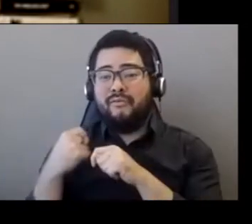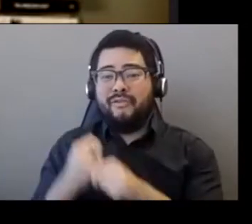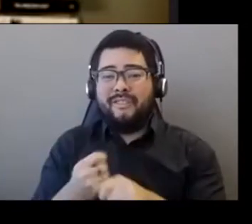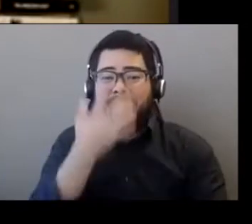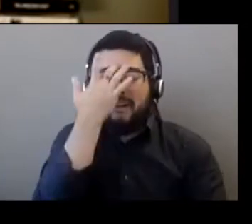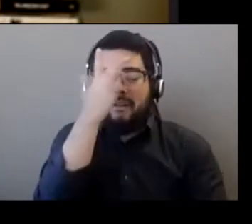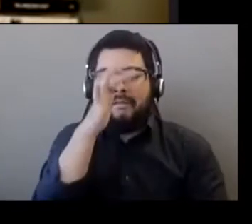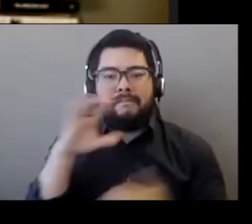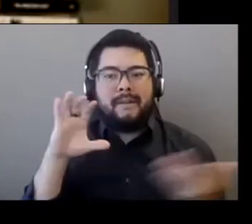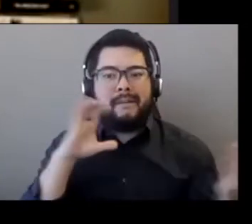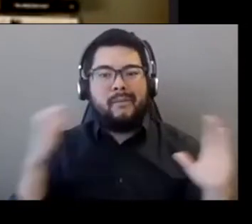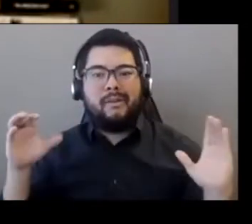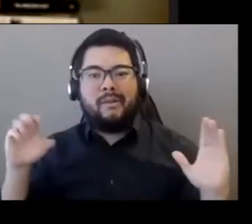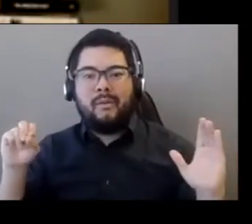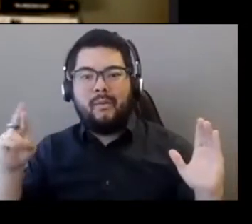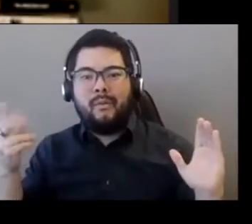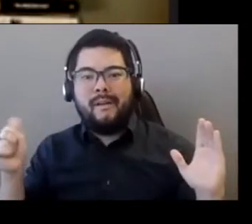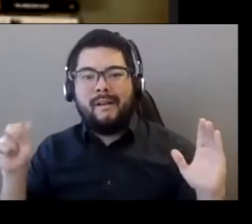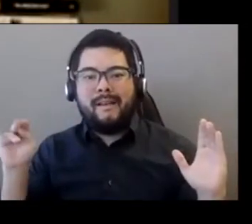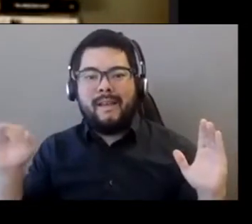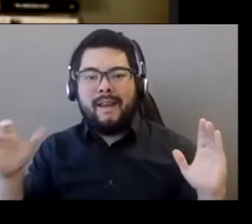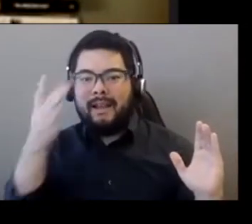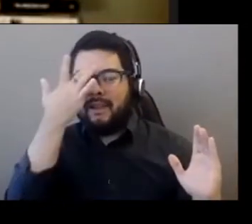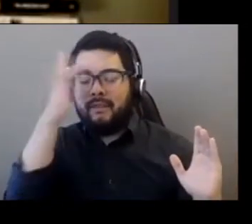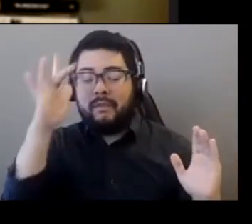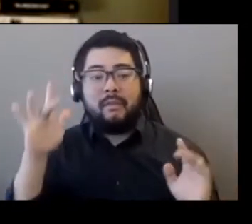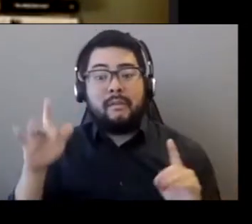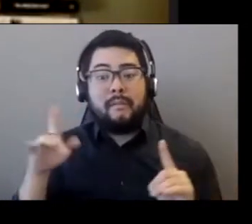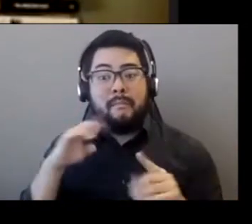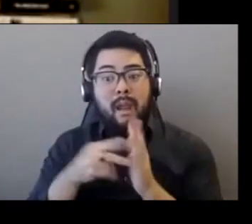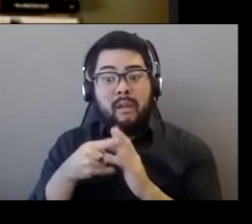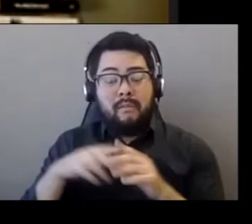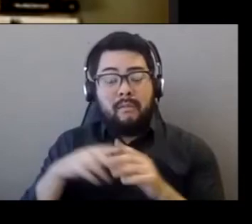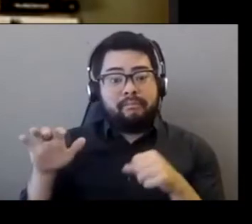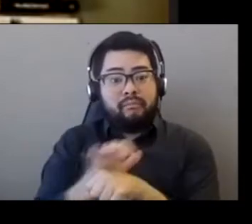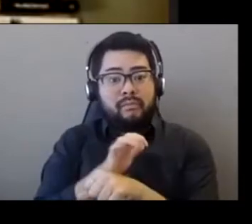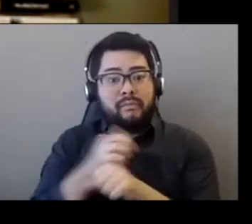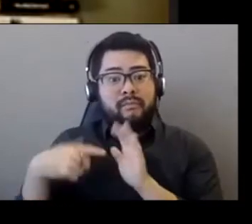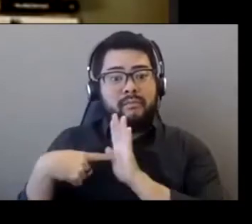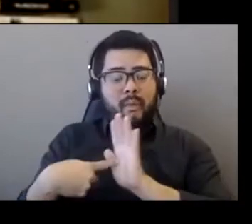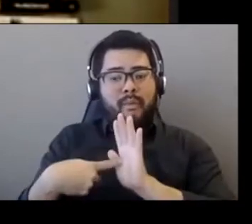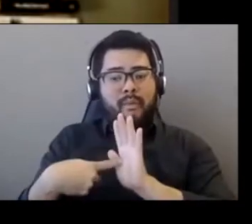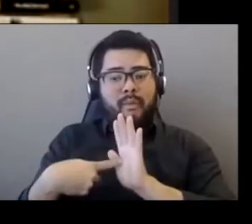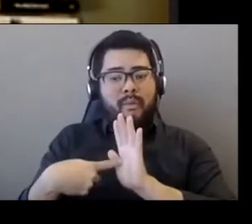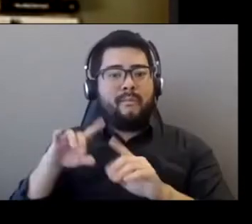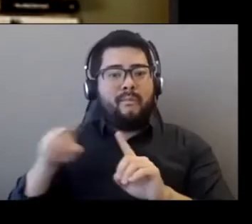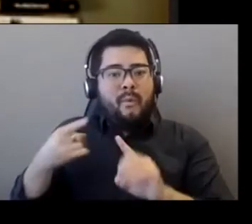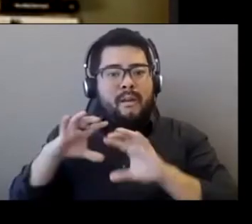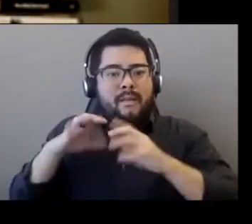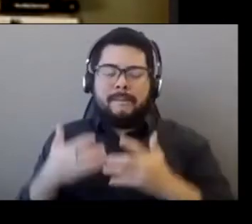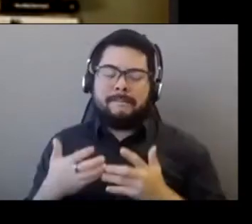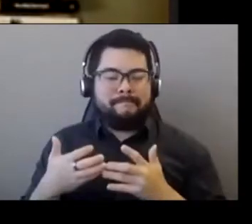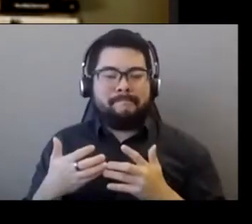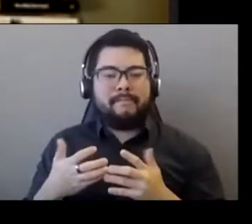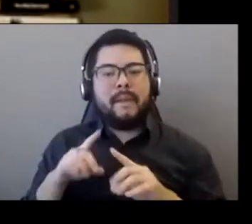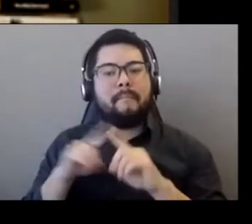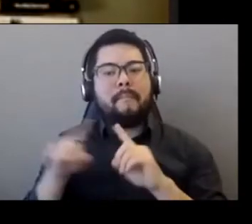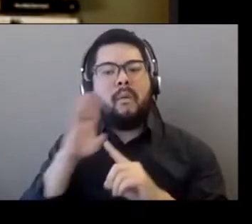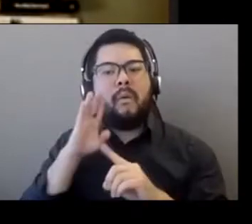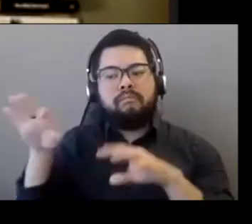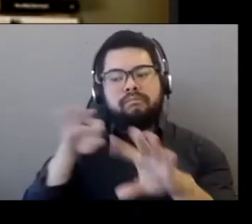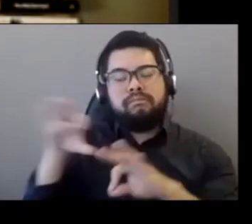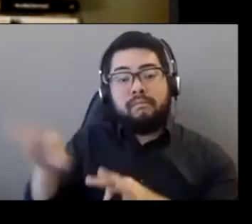organic intellectual, doesn't speak for their class alone. It speaks in the views of the class,